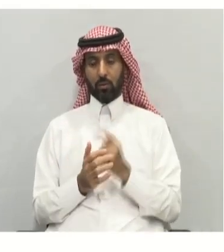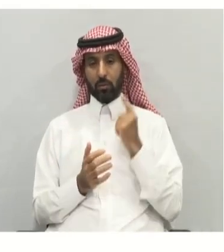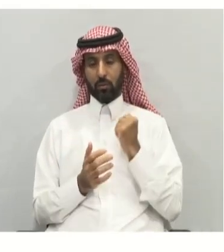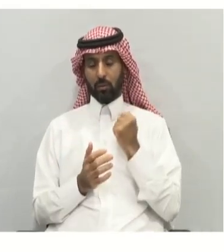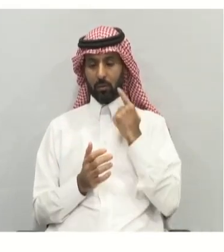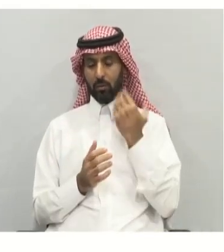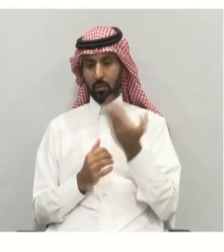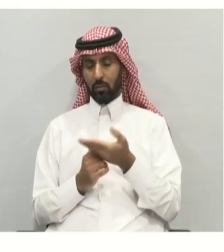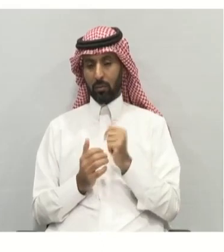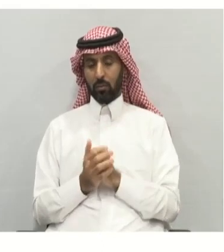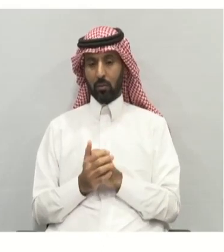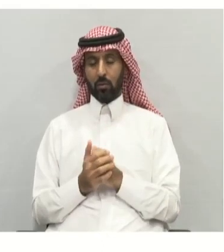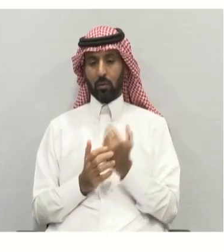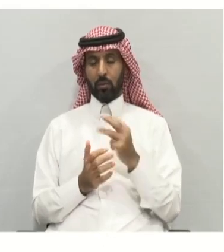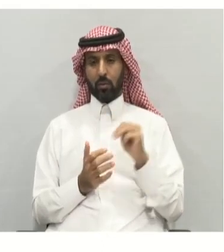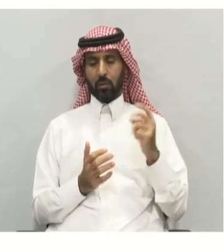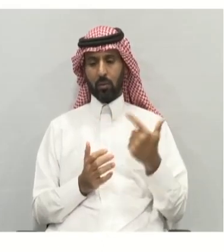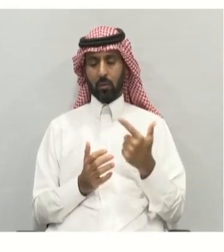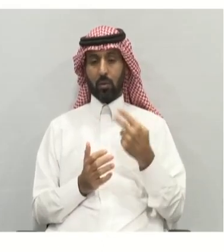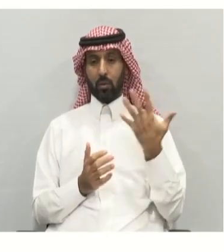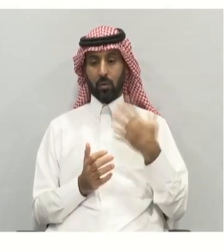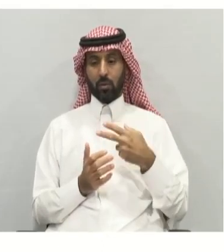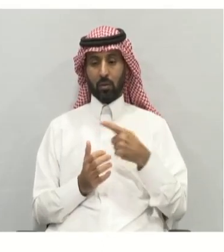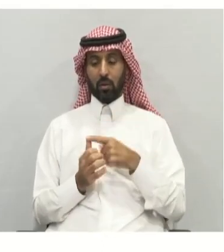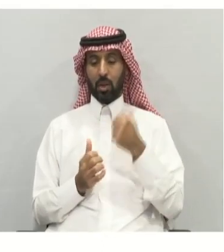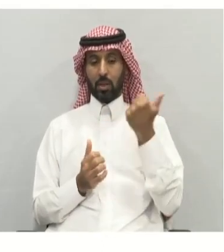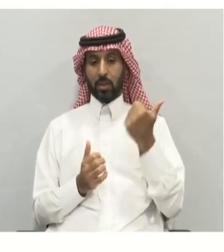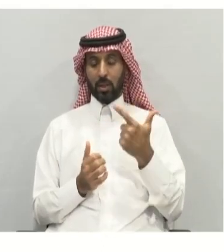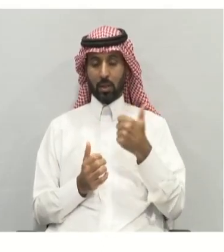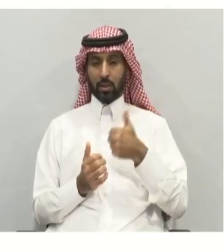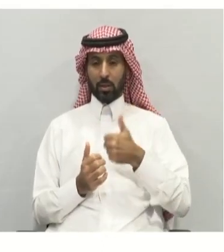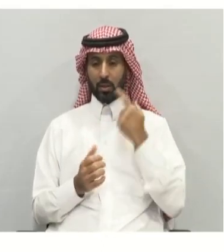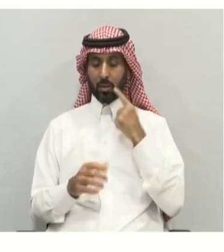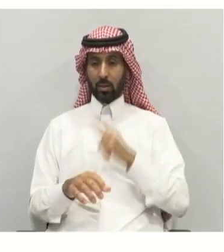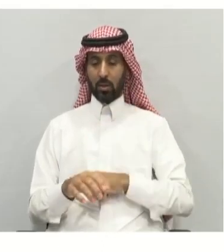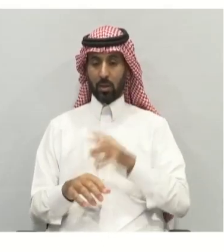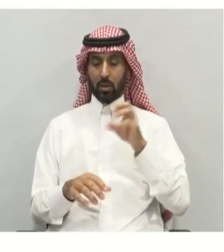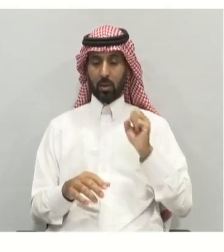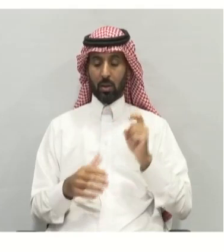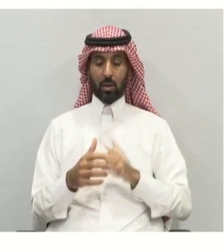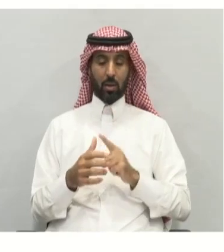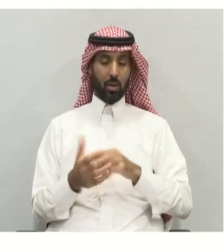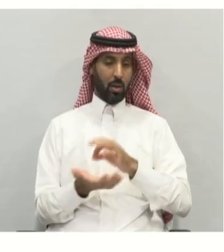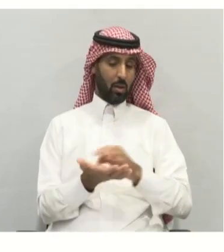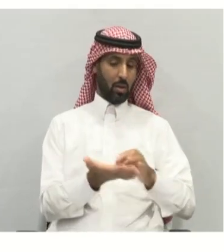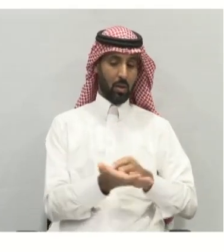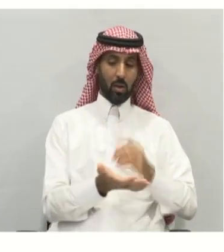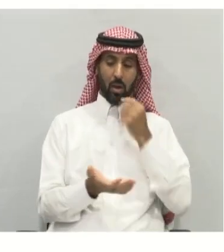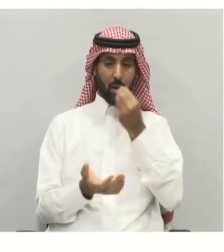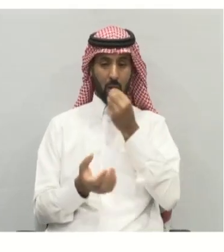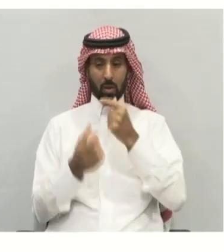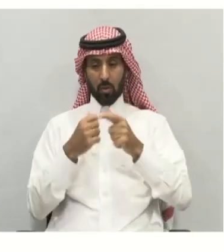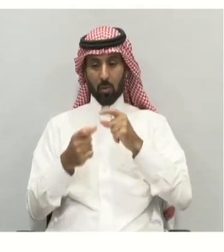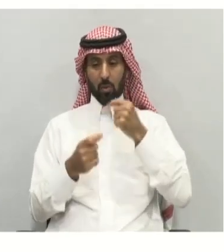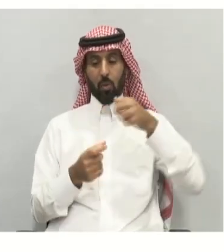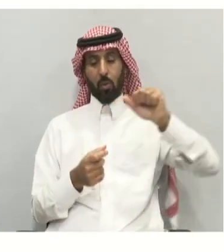May 15th at 6 p.m. And this is the place, which is the Oasis restaurant in Mecca